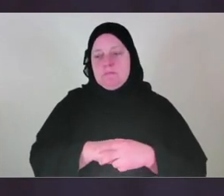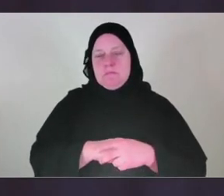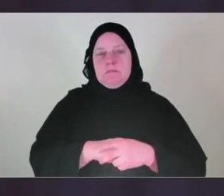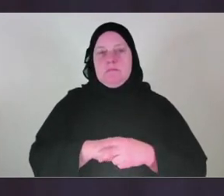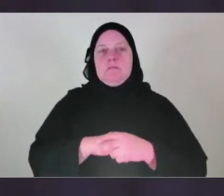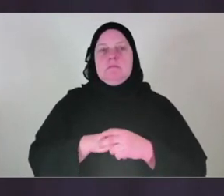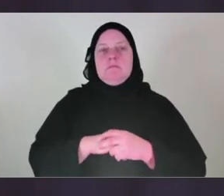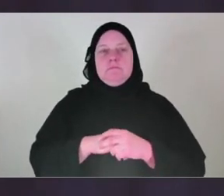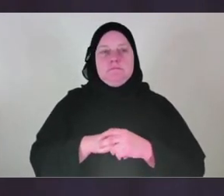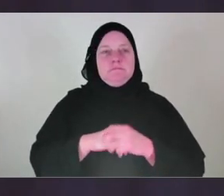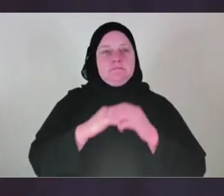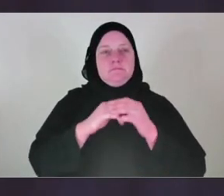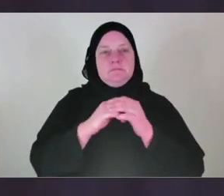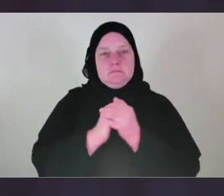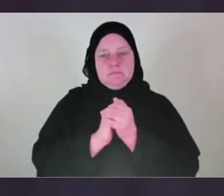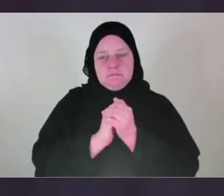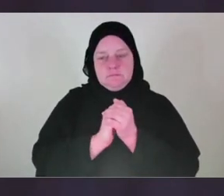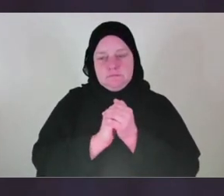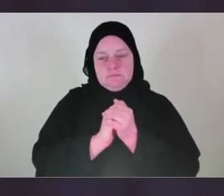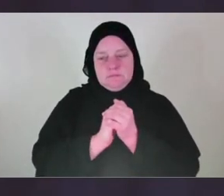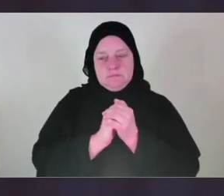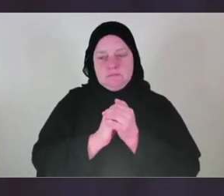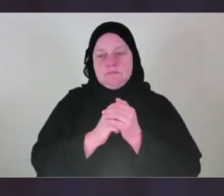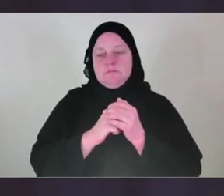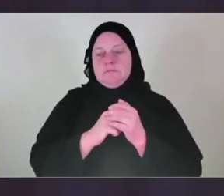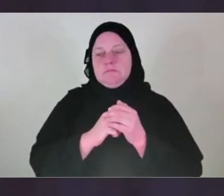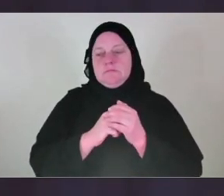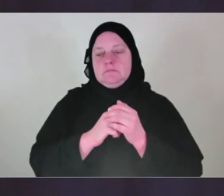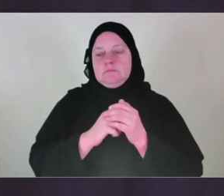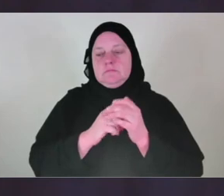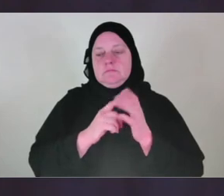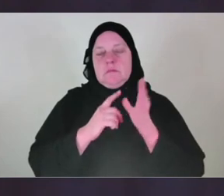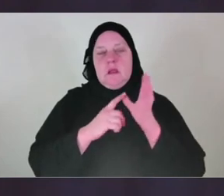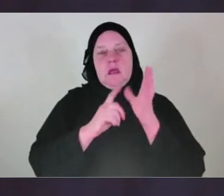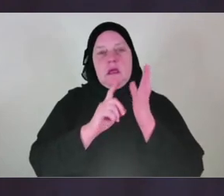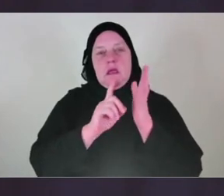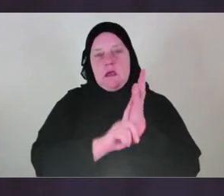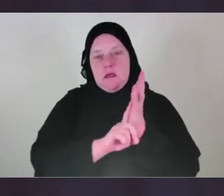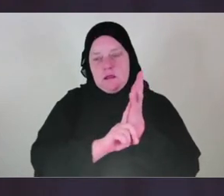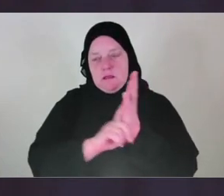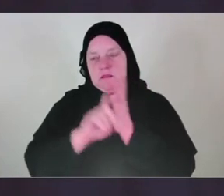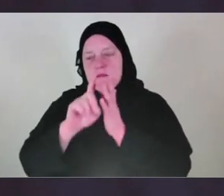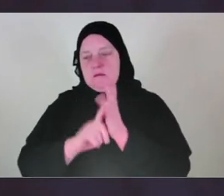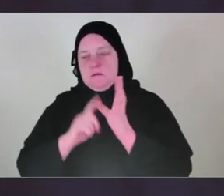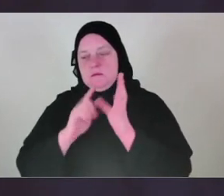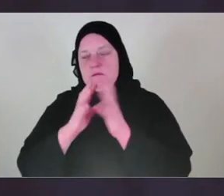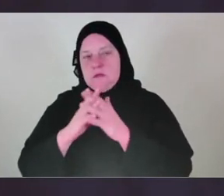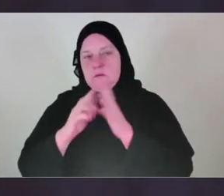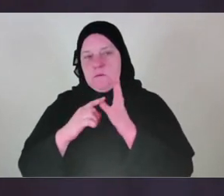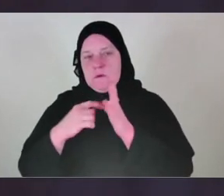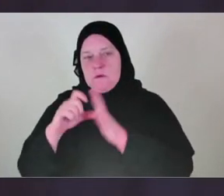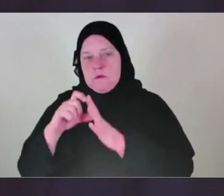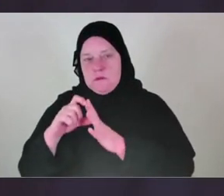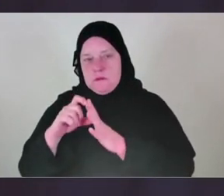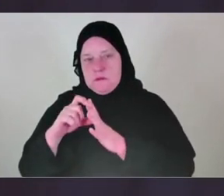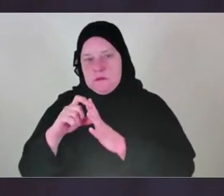Ja'far al-Awwal, the first one, Abu Ja'far, when you see that, is al-Imam Muhammad ibn